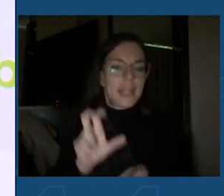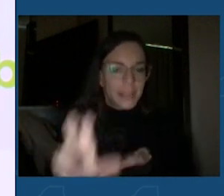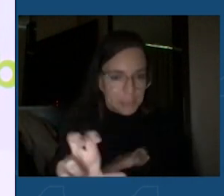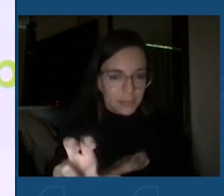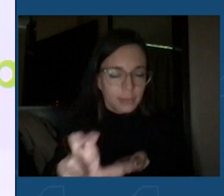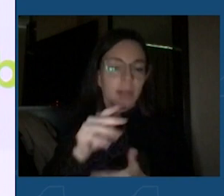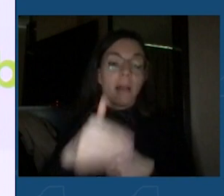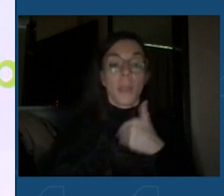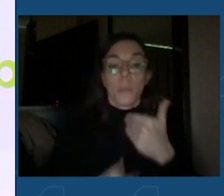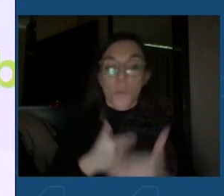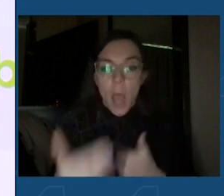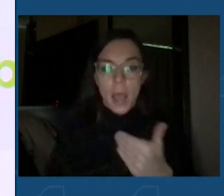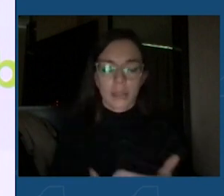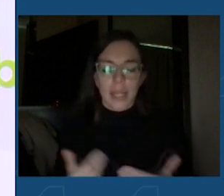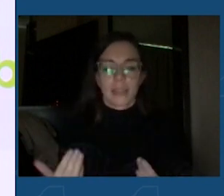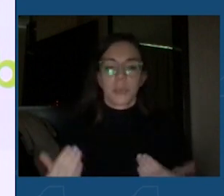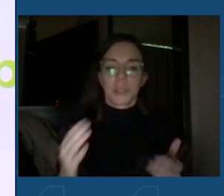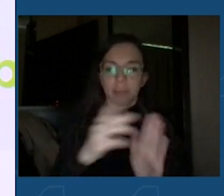process was codified,